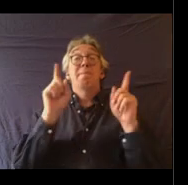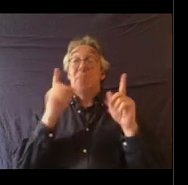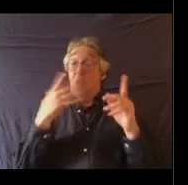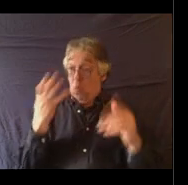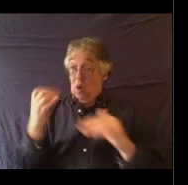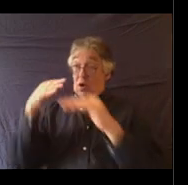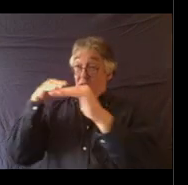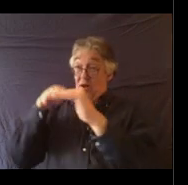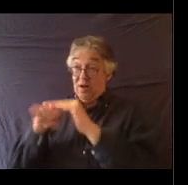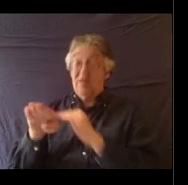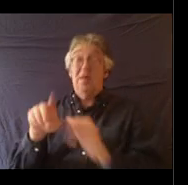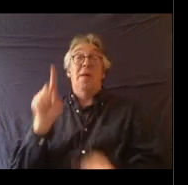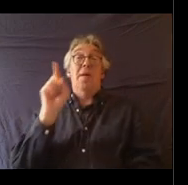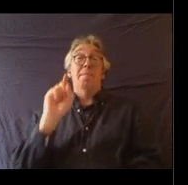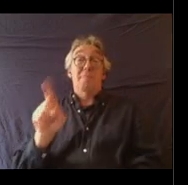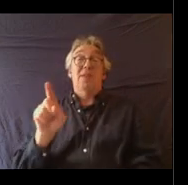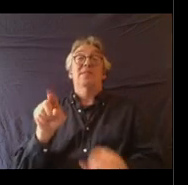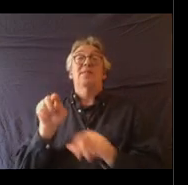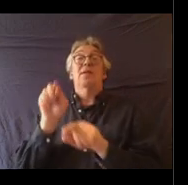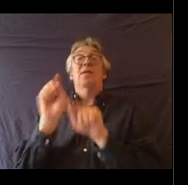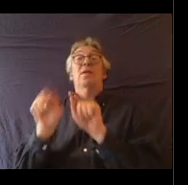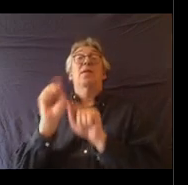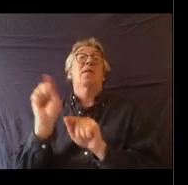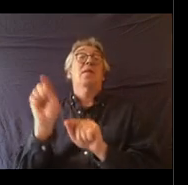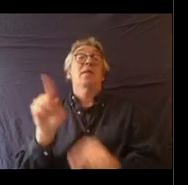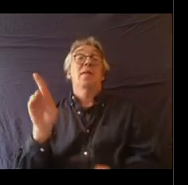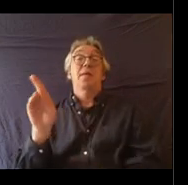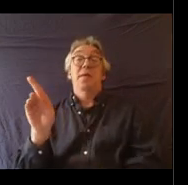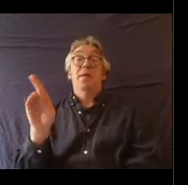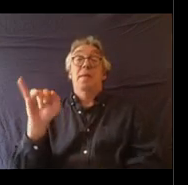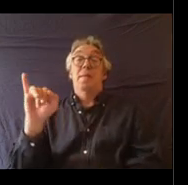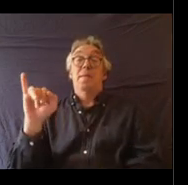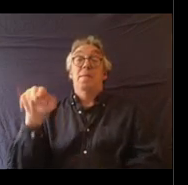you would need to give PIN codes. Then content